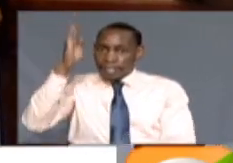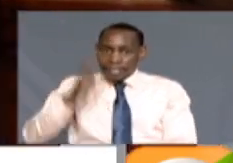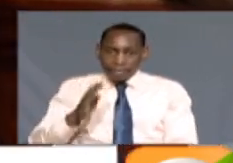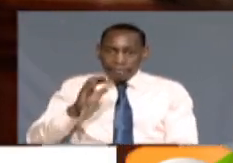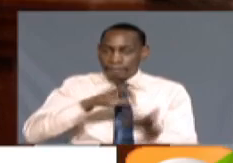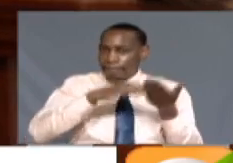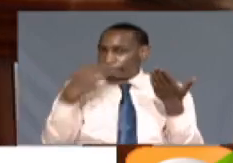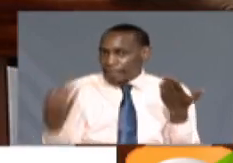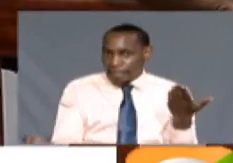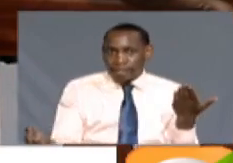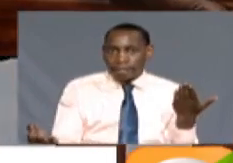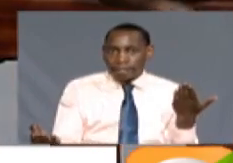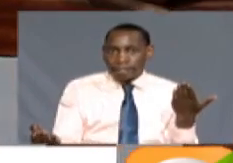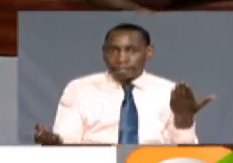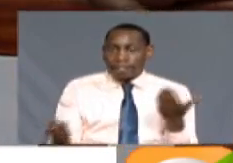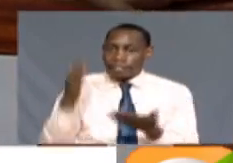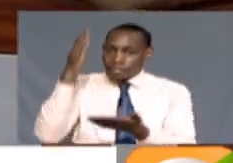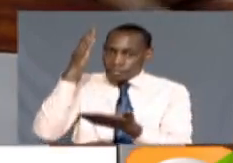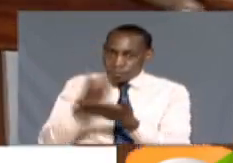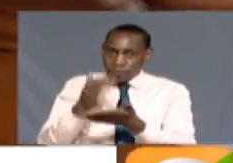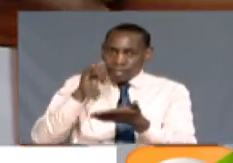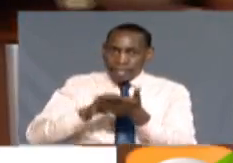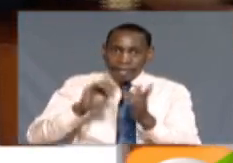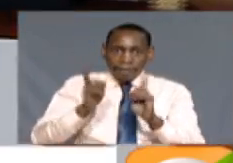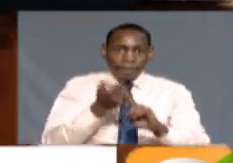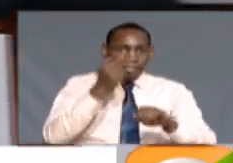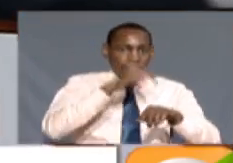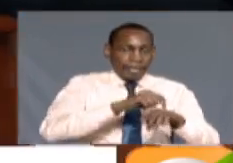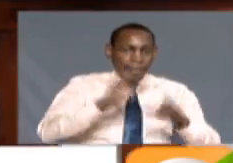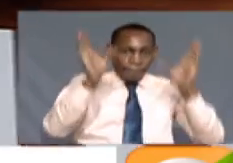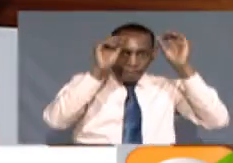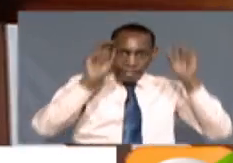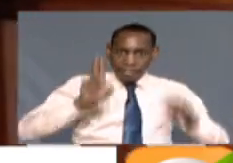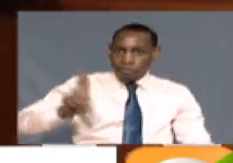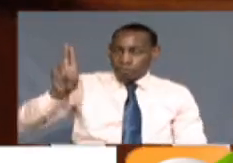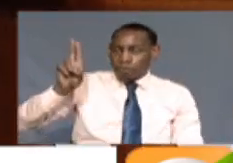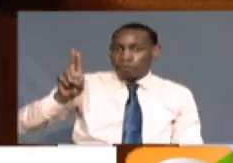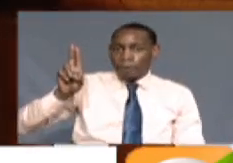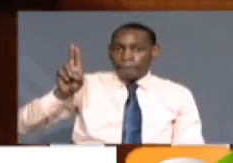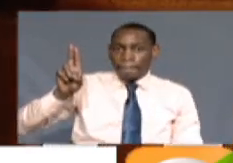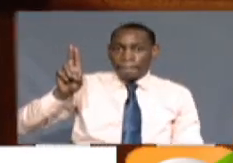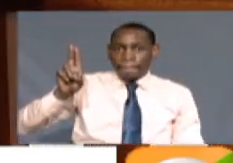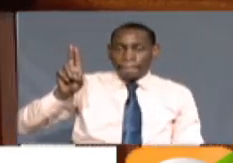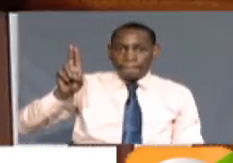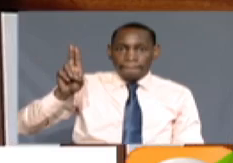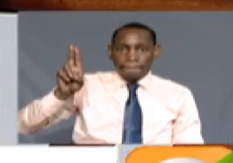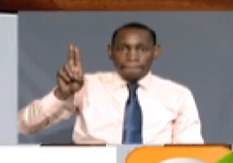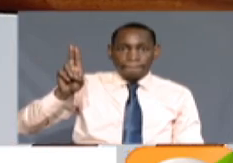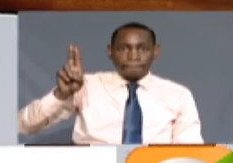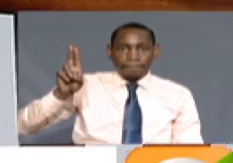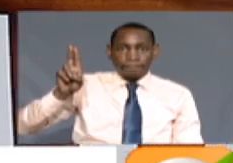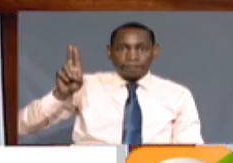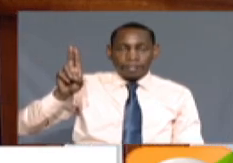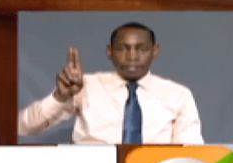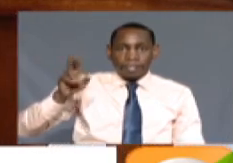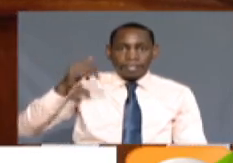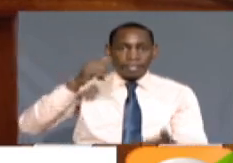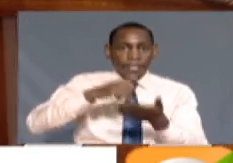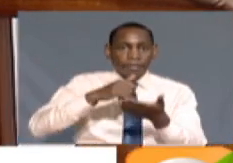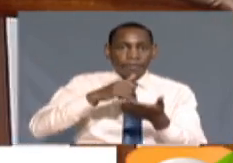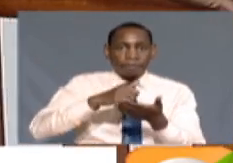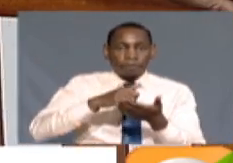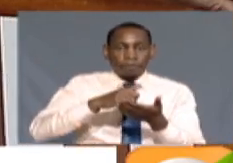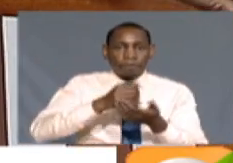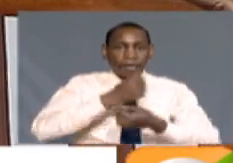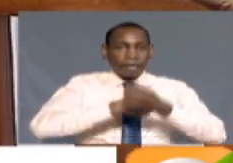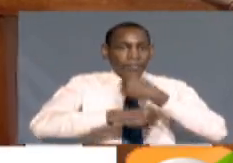him. The truth is that the first term of President Uhuru Kenyatta was marred with a lot of